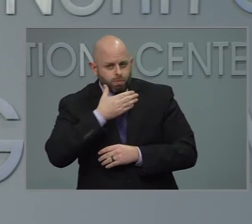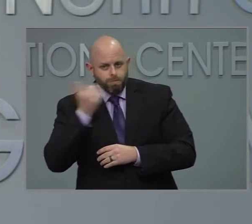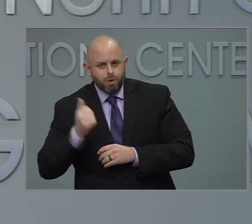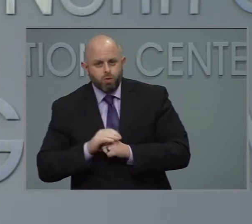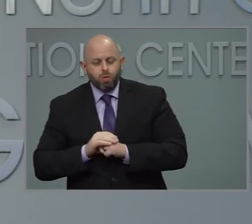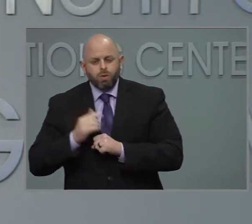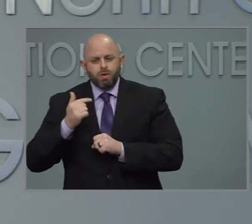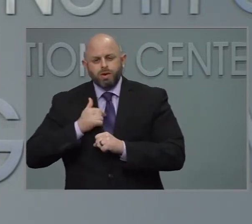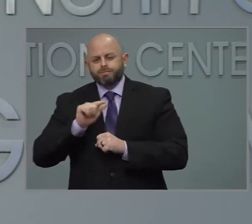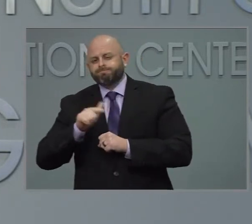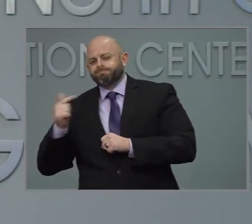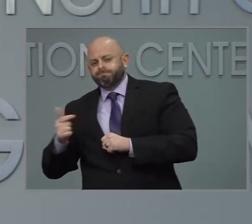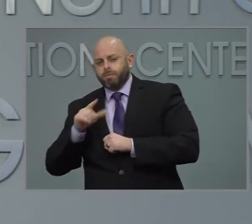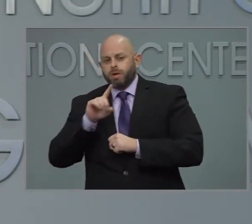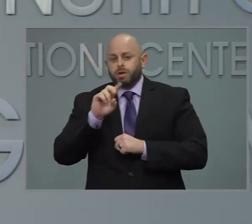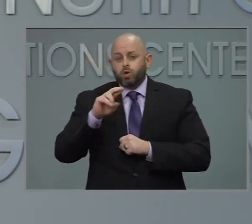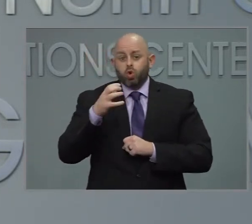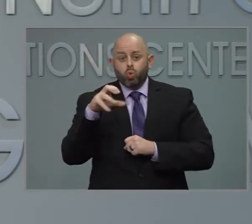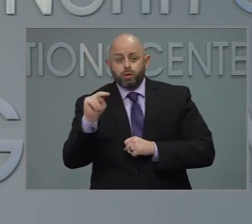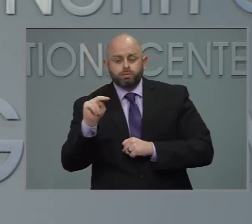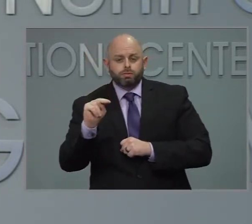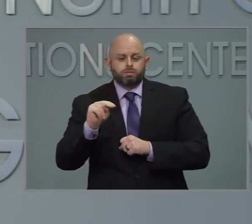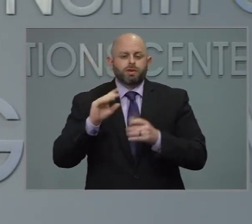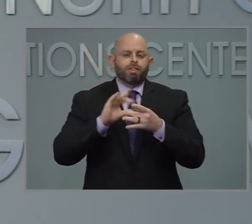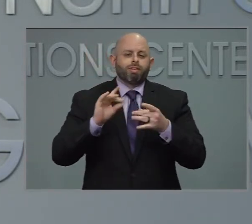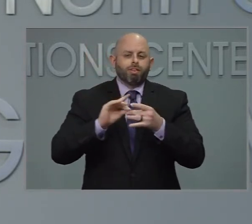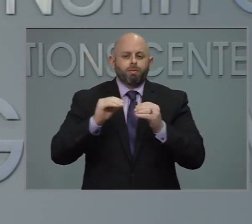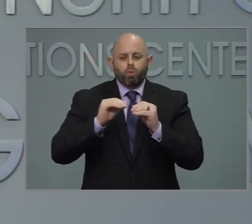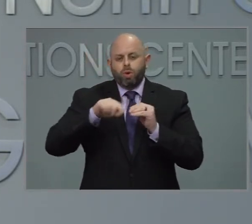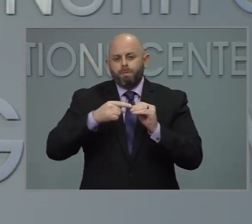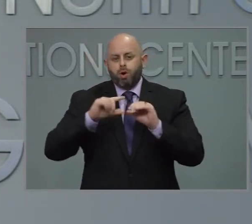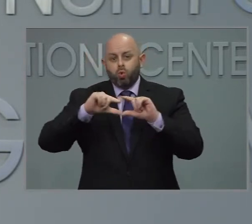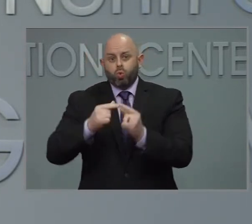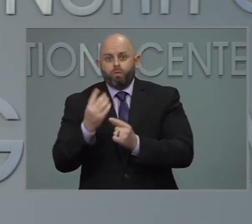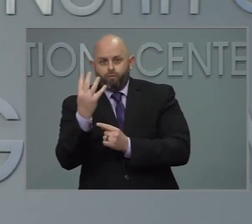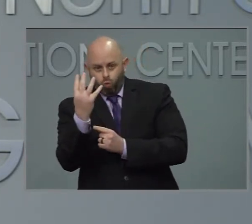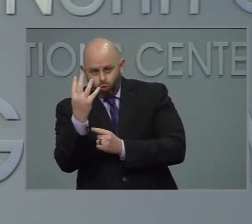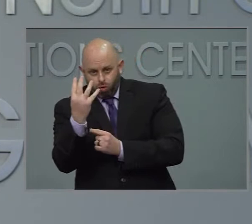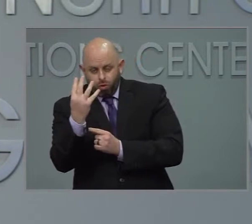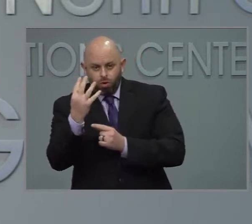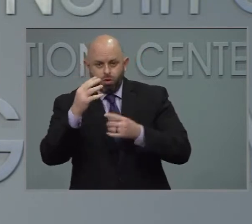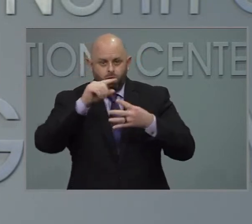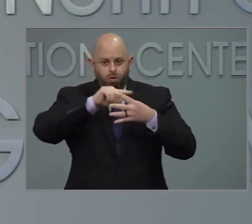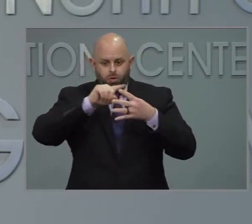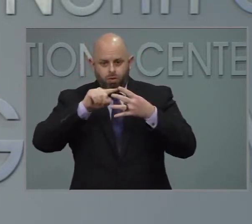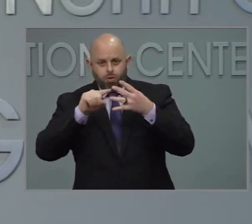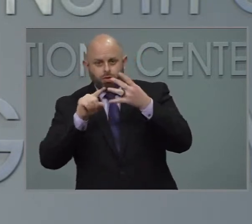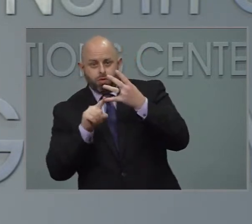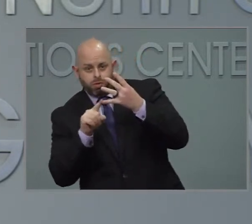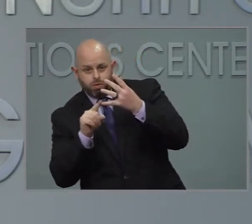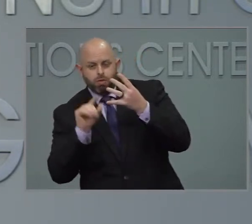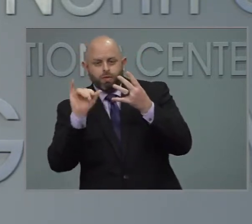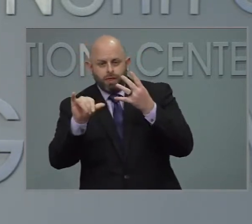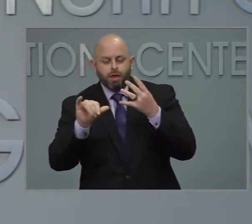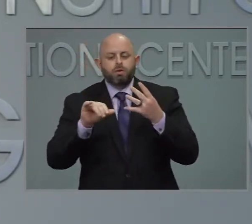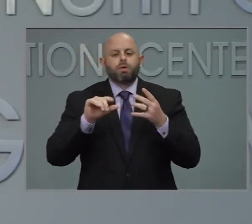bit more about the Group 4 and what's coming up, and then that other issue if she wants.